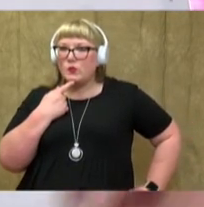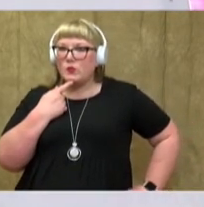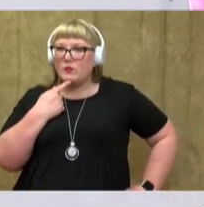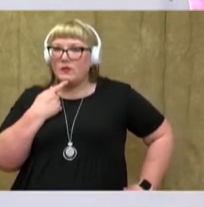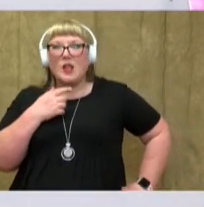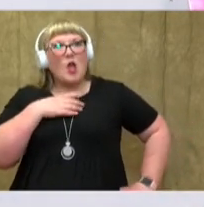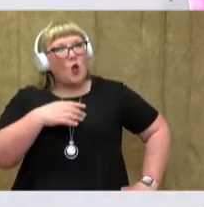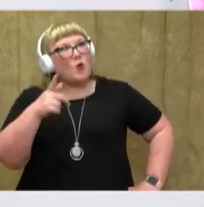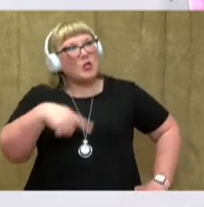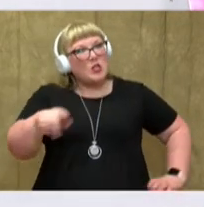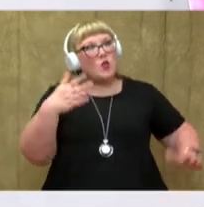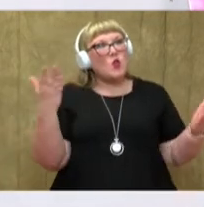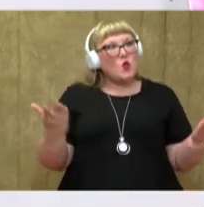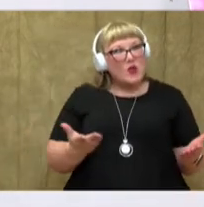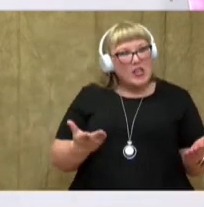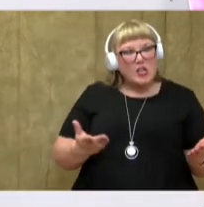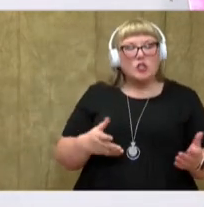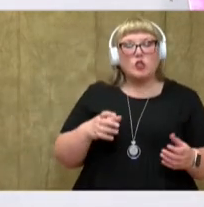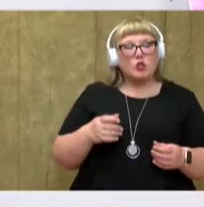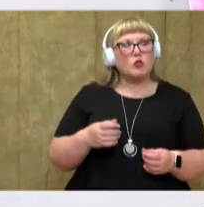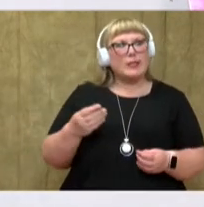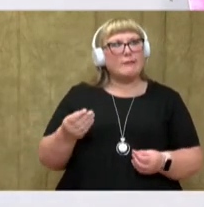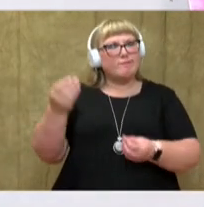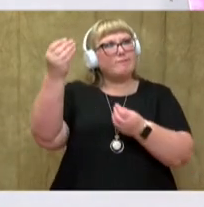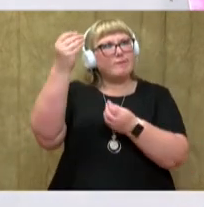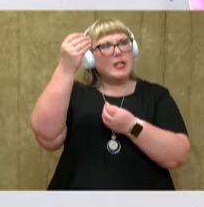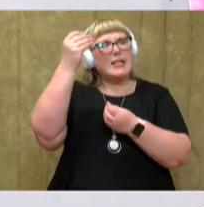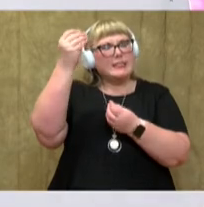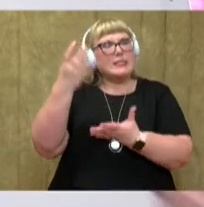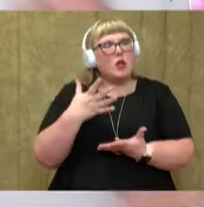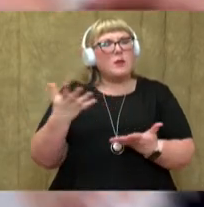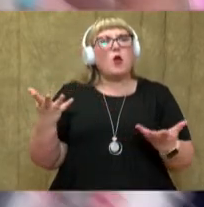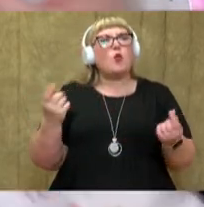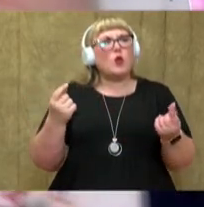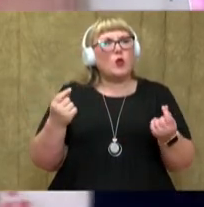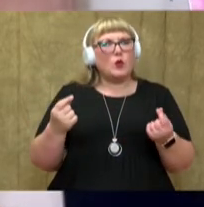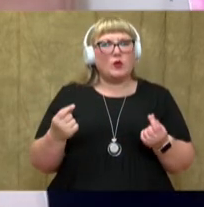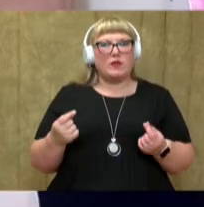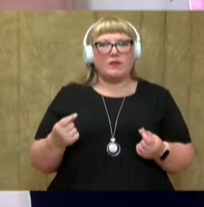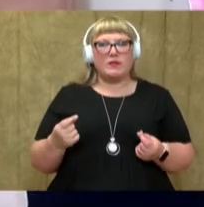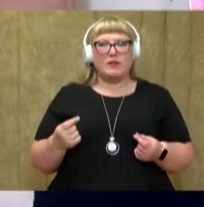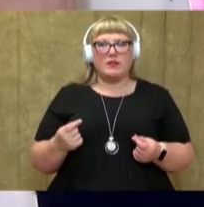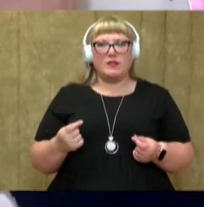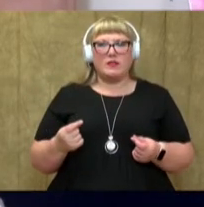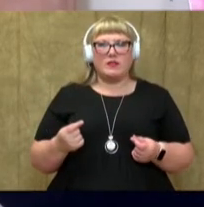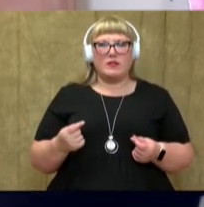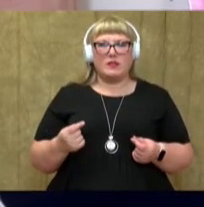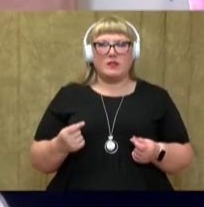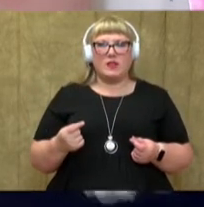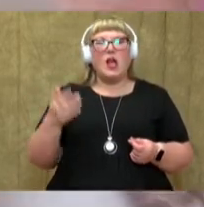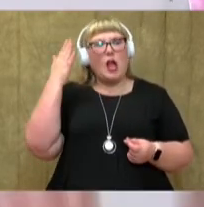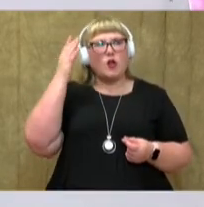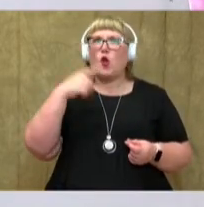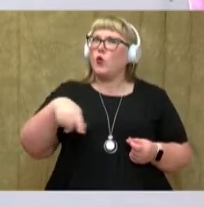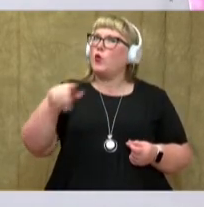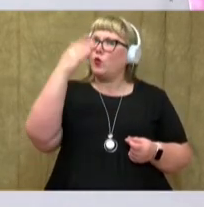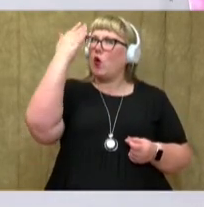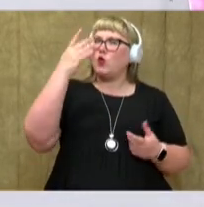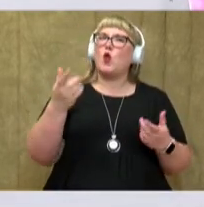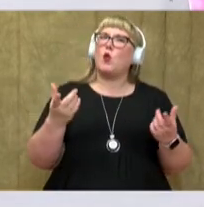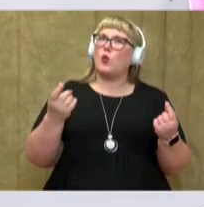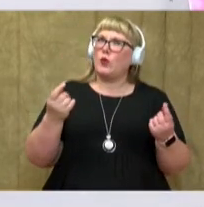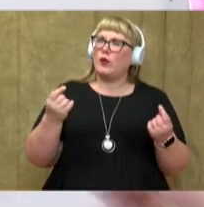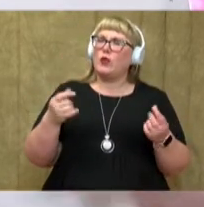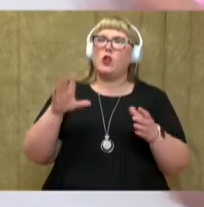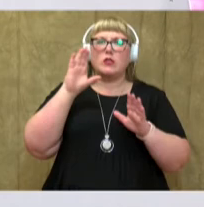I wish y'all were here so you could give me some advice and tell me what I should add to this picture to make it look good. Because I know that y'all know. Y'all have good